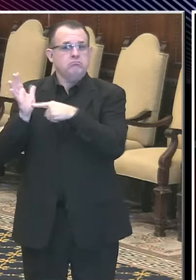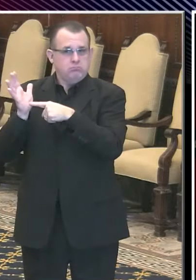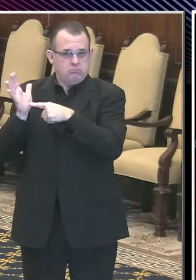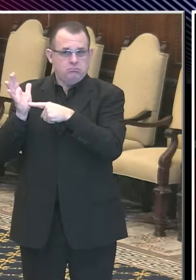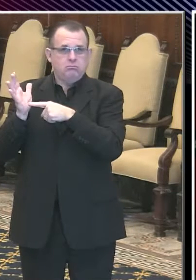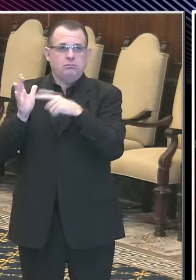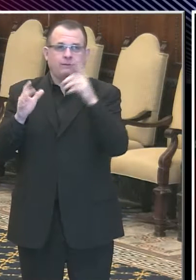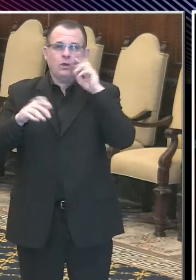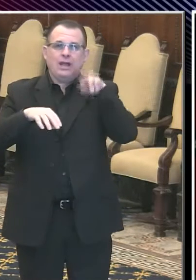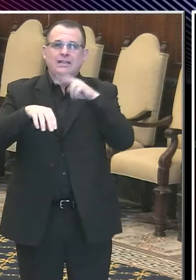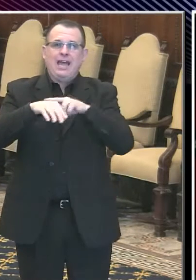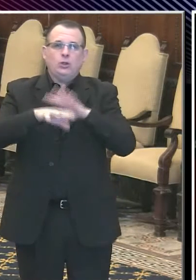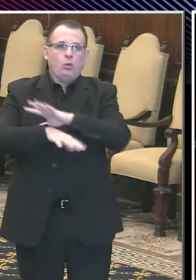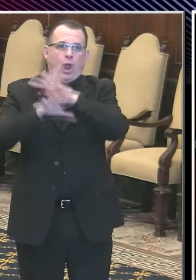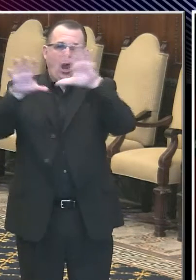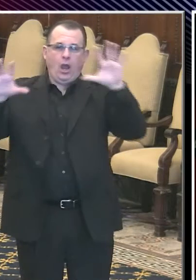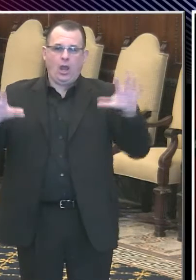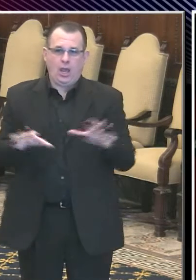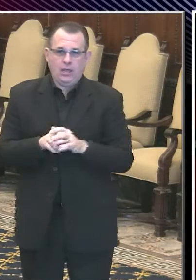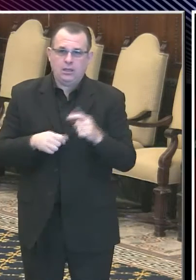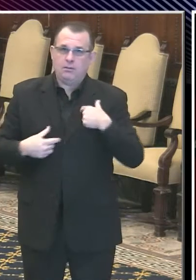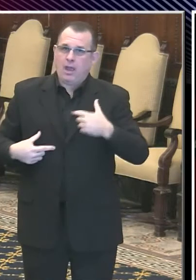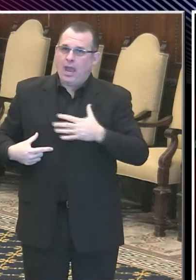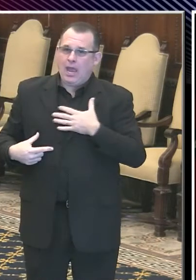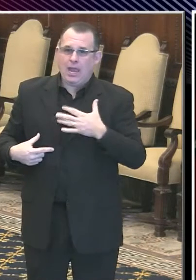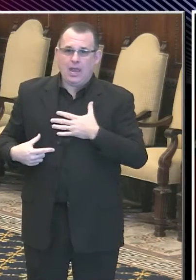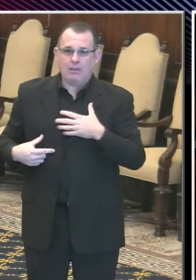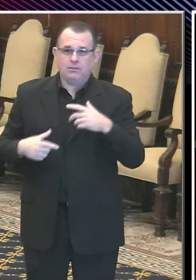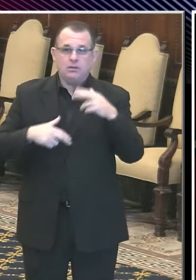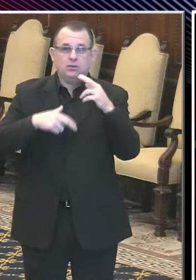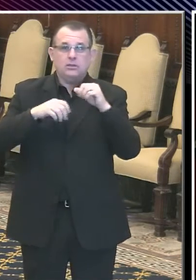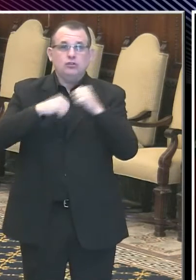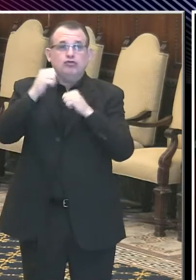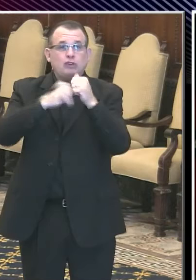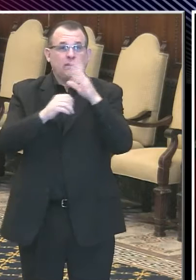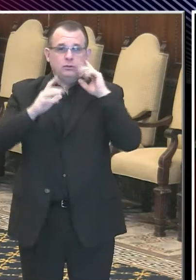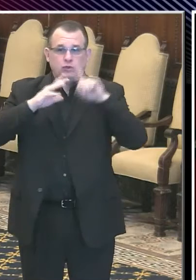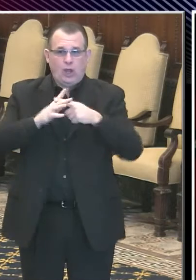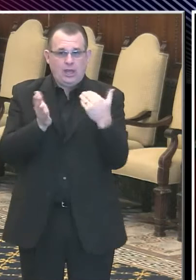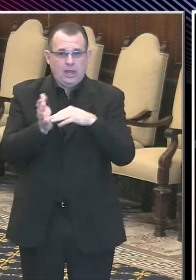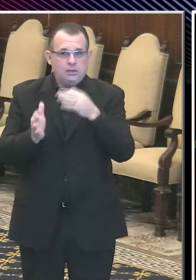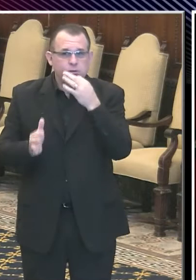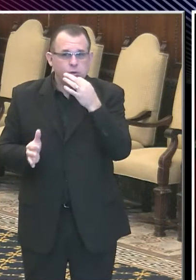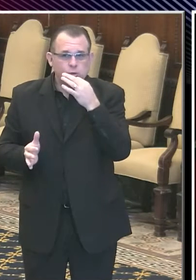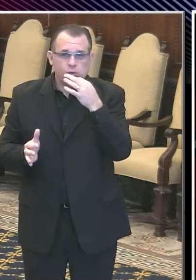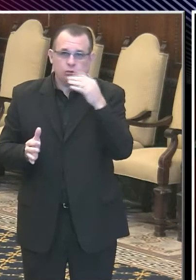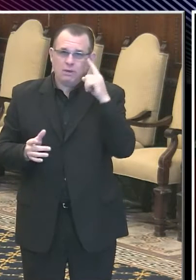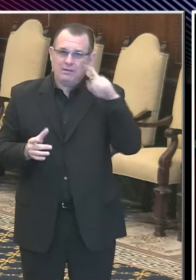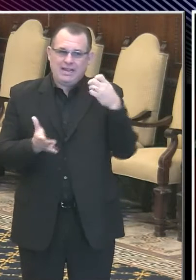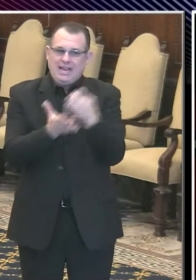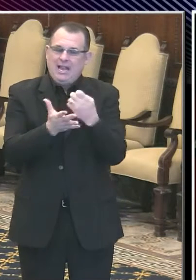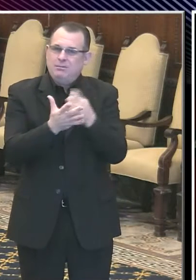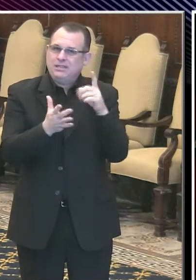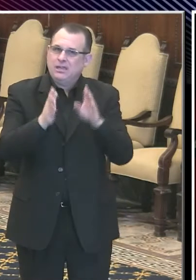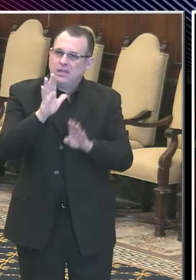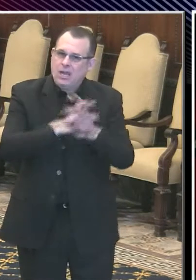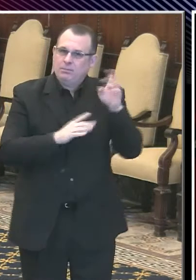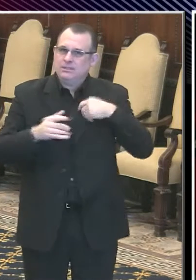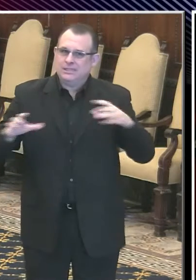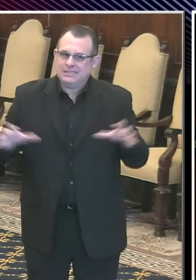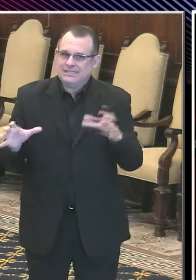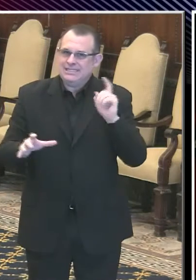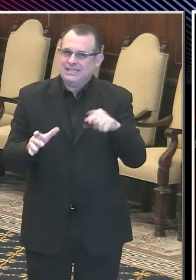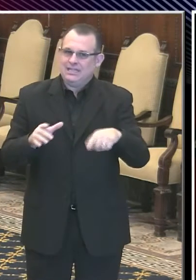that the resumption of construction activity in Philadelphia will prove to be a much needed boost to economic activity in the